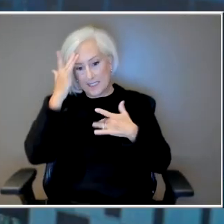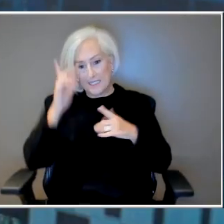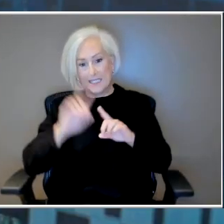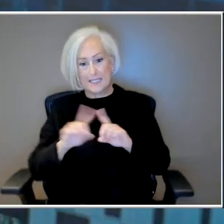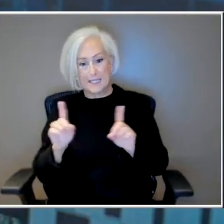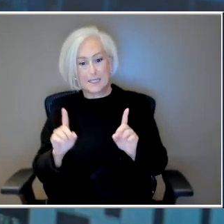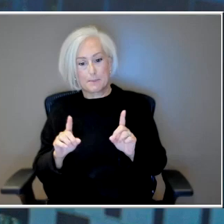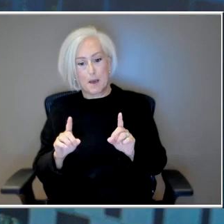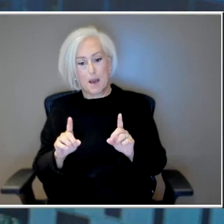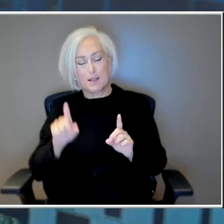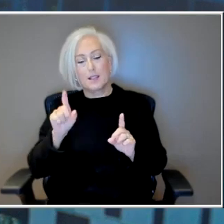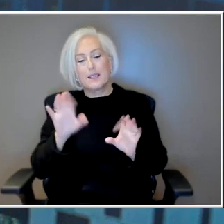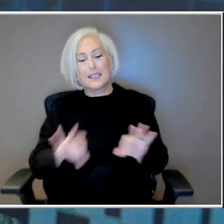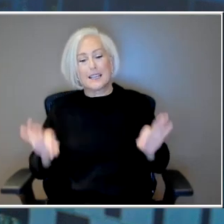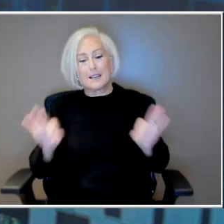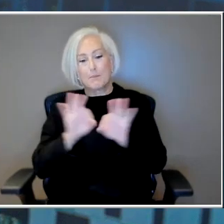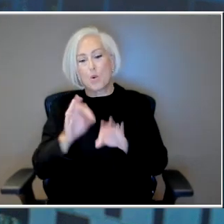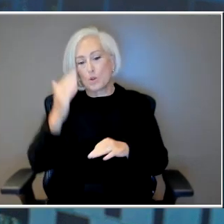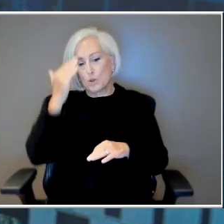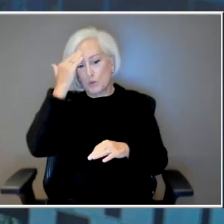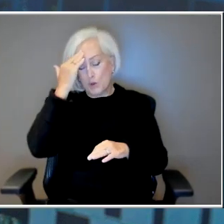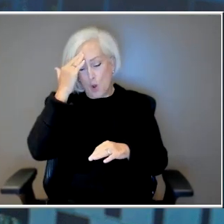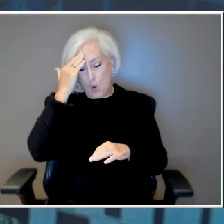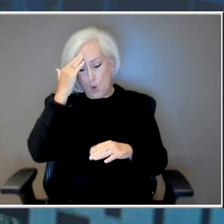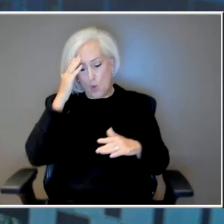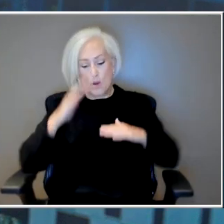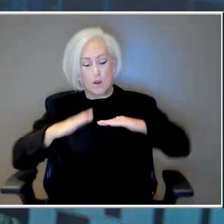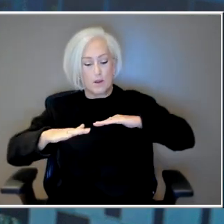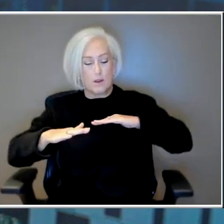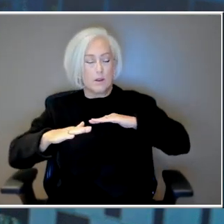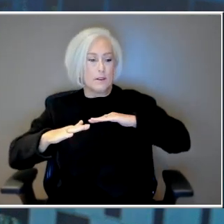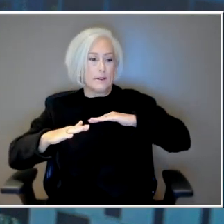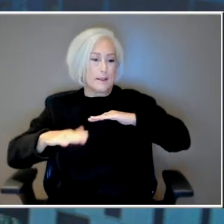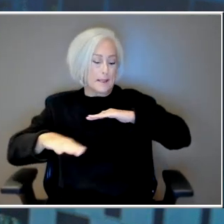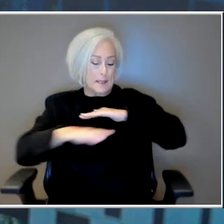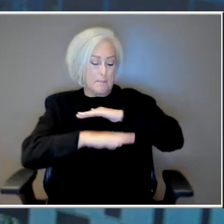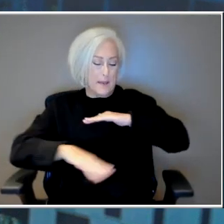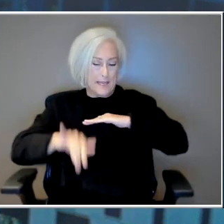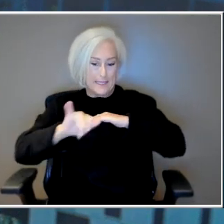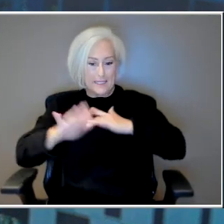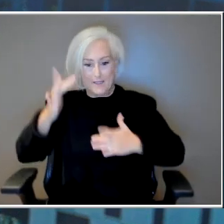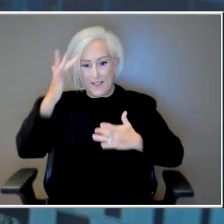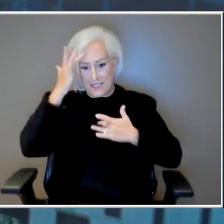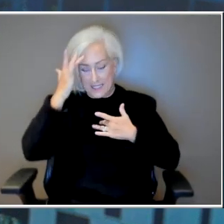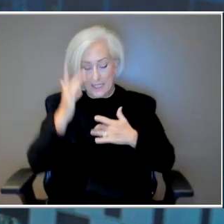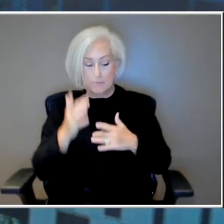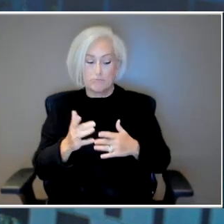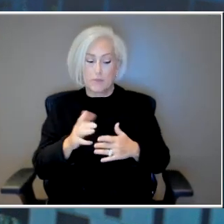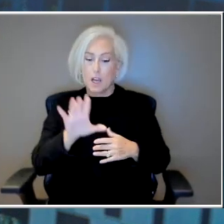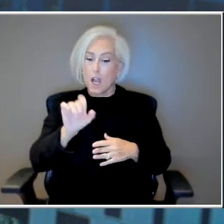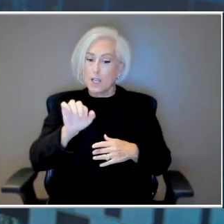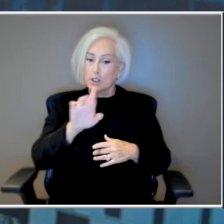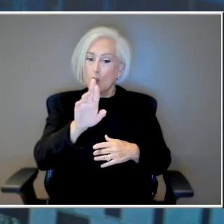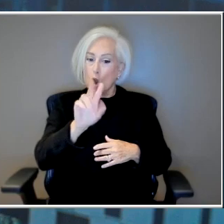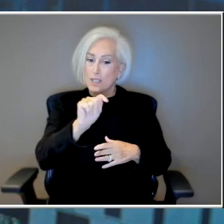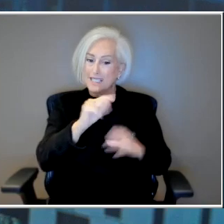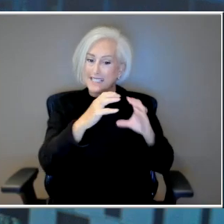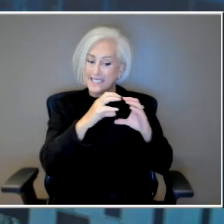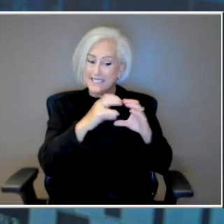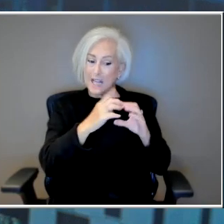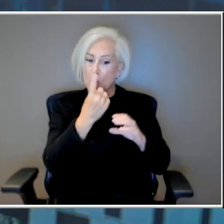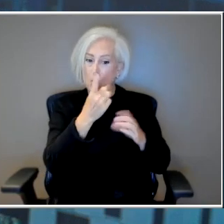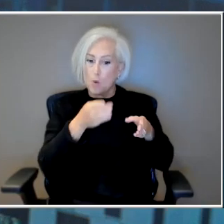really understand the basis of that disease or how you're going to treat it. I mean, CAR T, one of the things it does, one of the ways you can use it is to put a